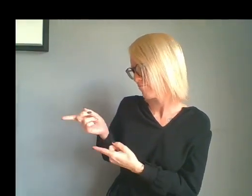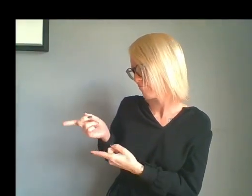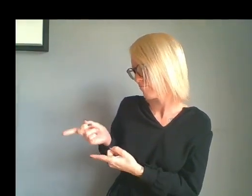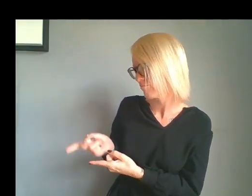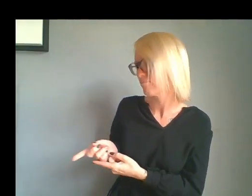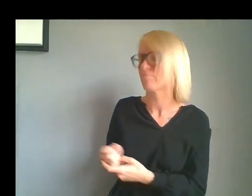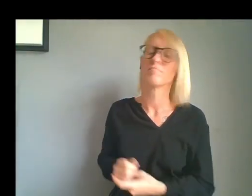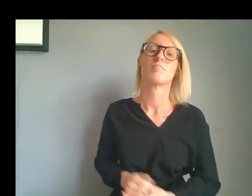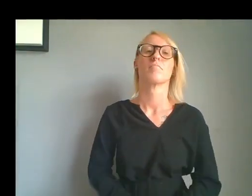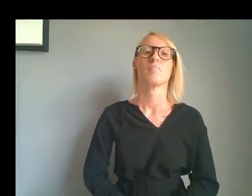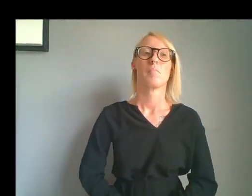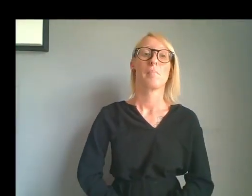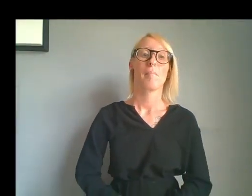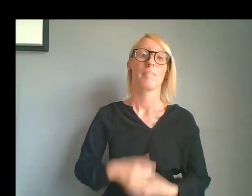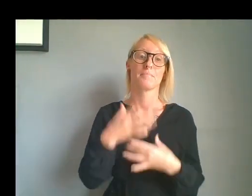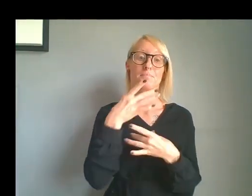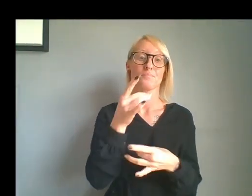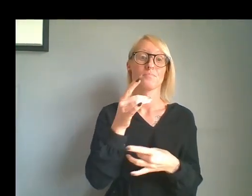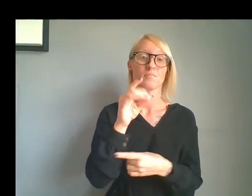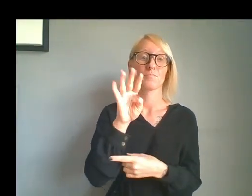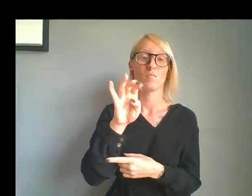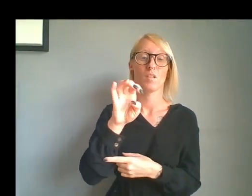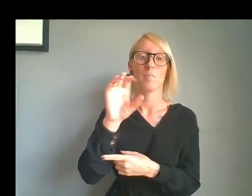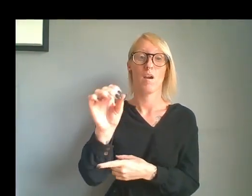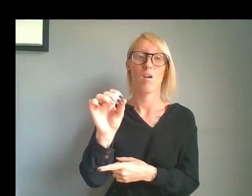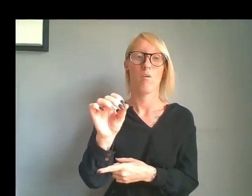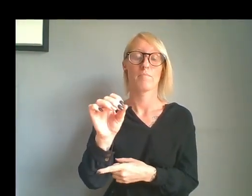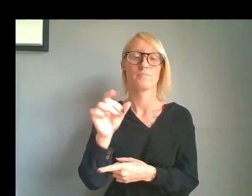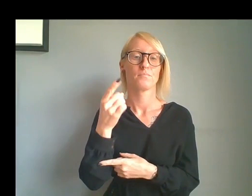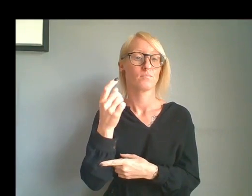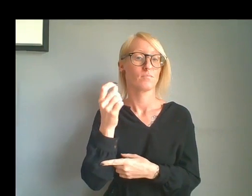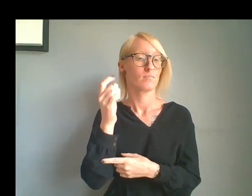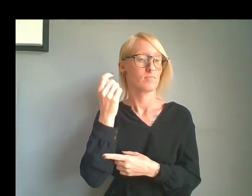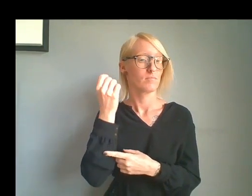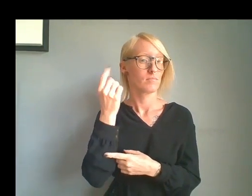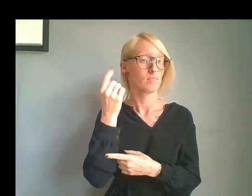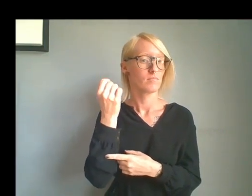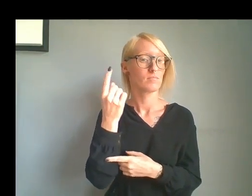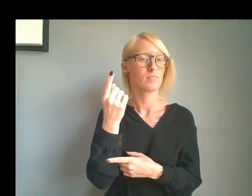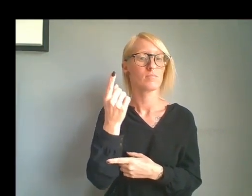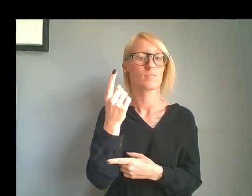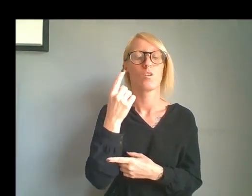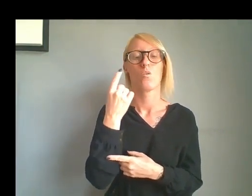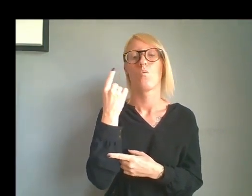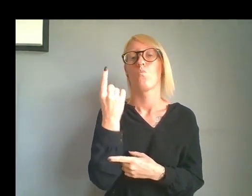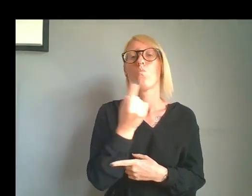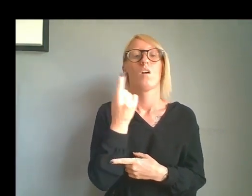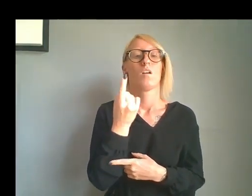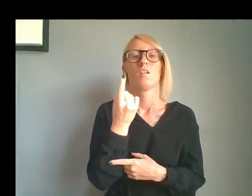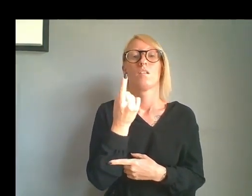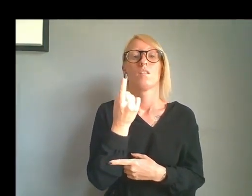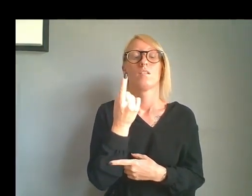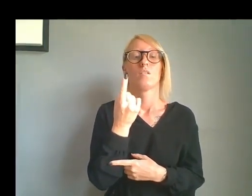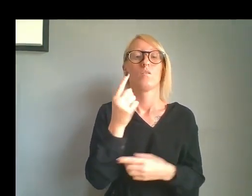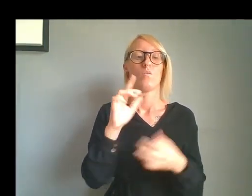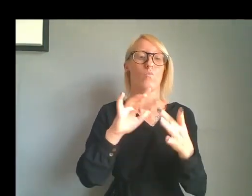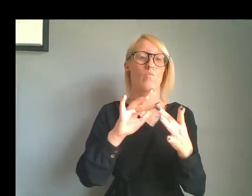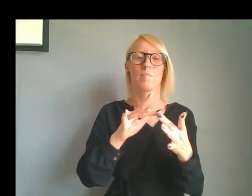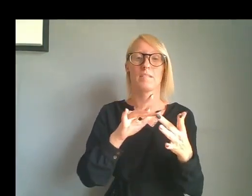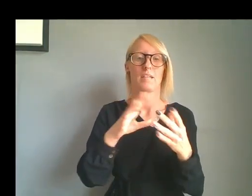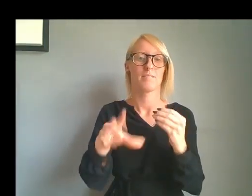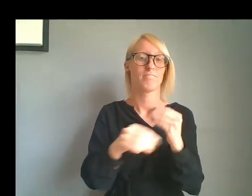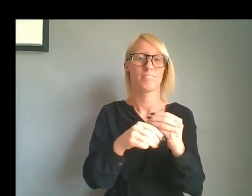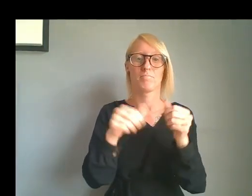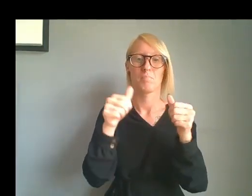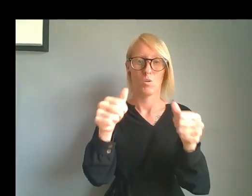then what's interesting about the bio, if you do set up a profile, you only have room for one website. But I have a couple